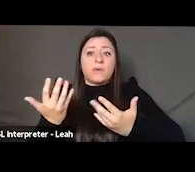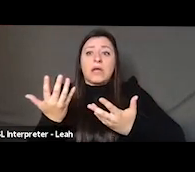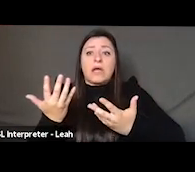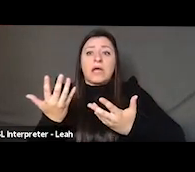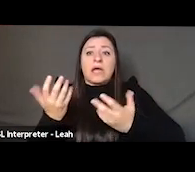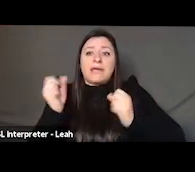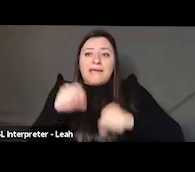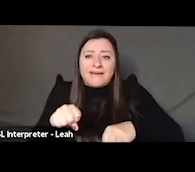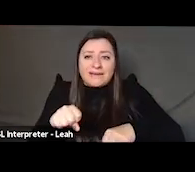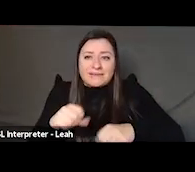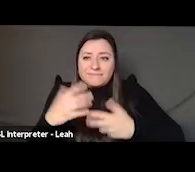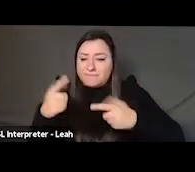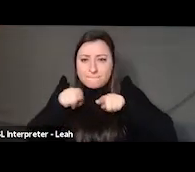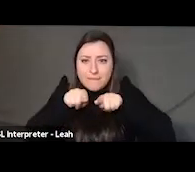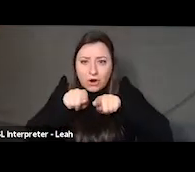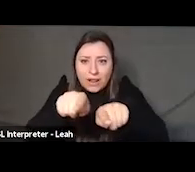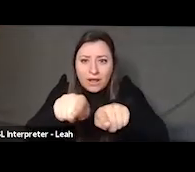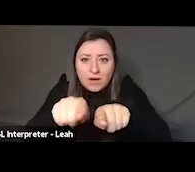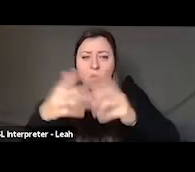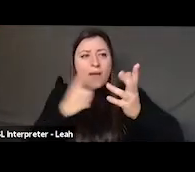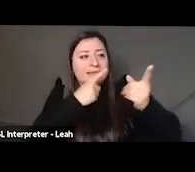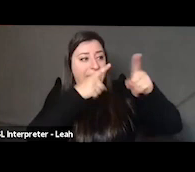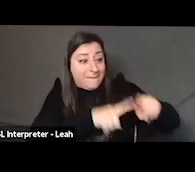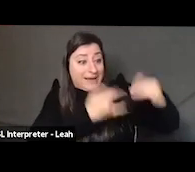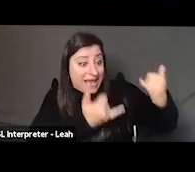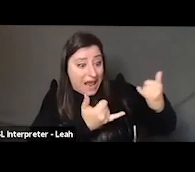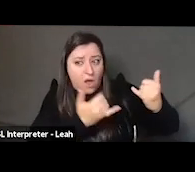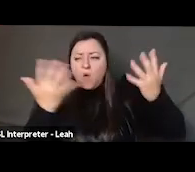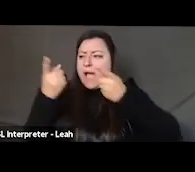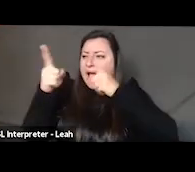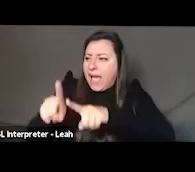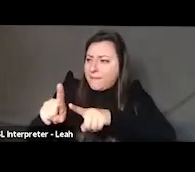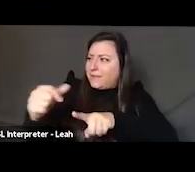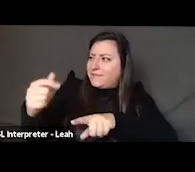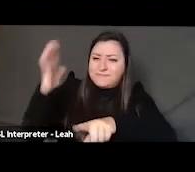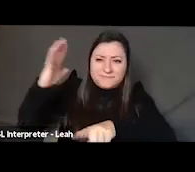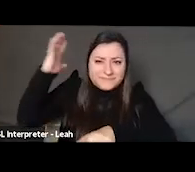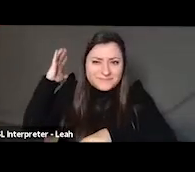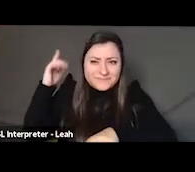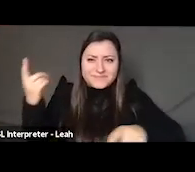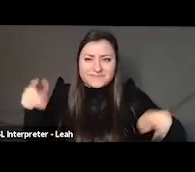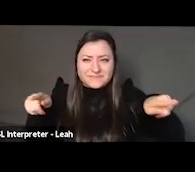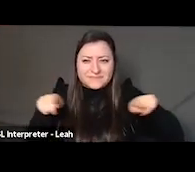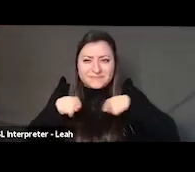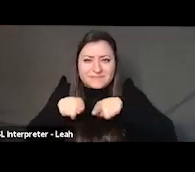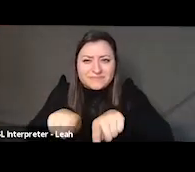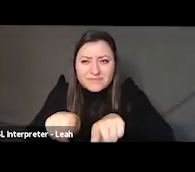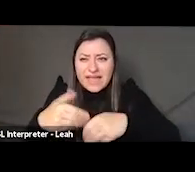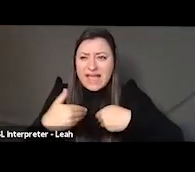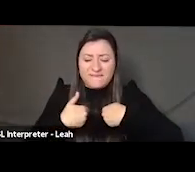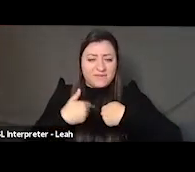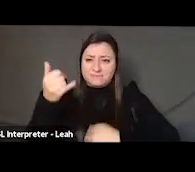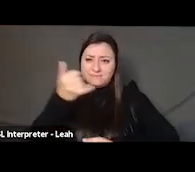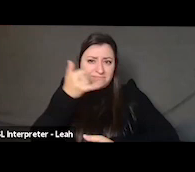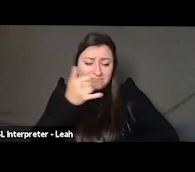we can find parallelism between what is happening now and what happened under World War I, when we have an extremely corrupt